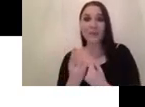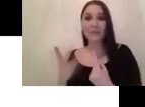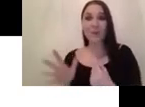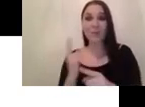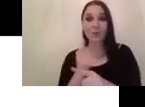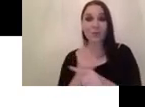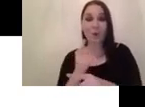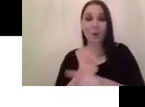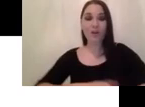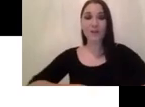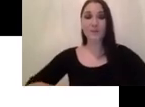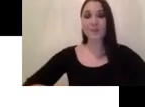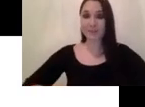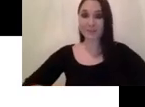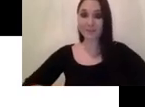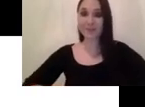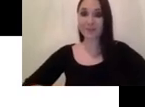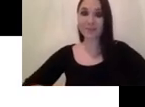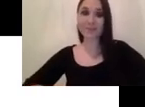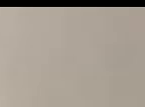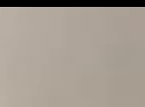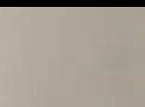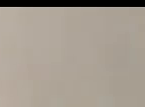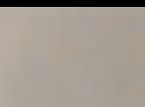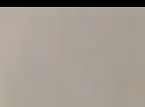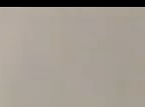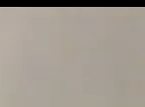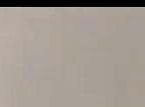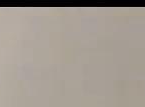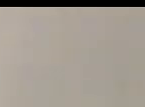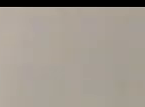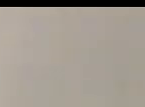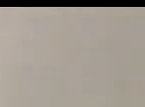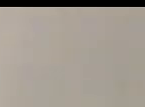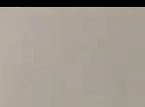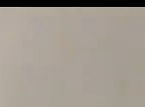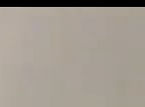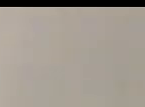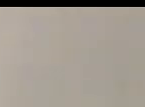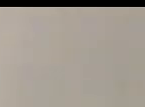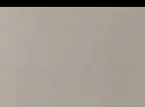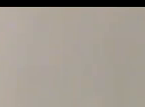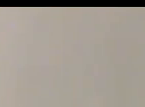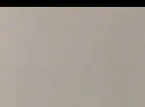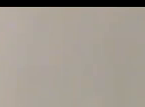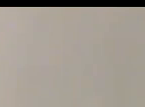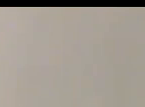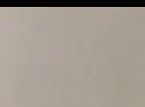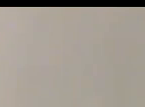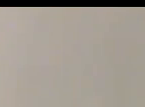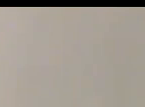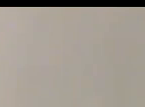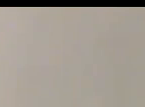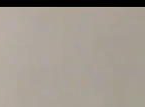excellent